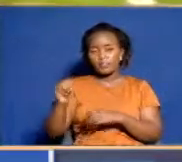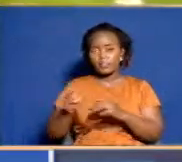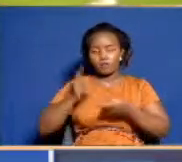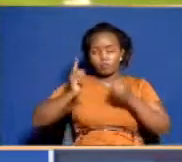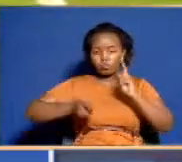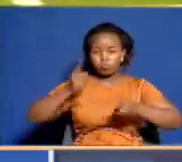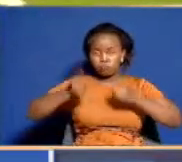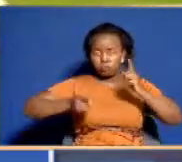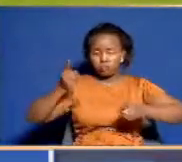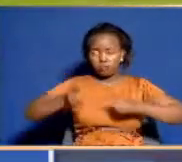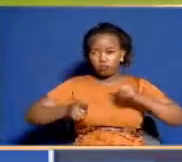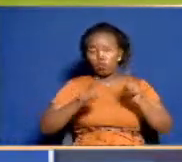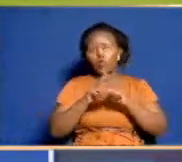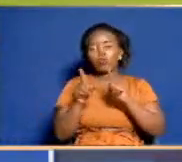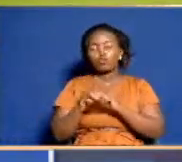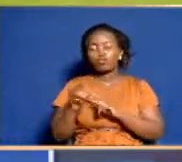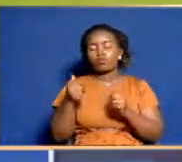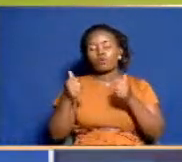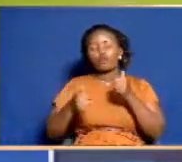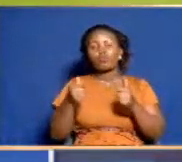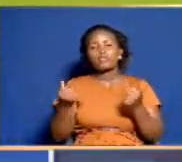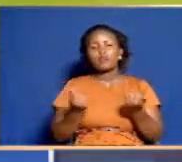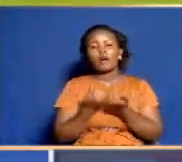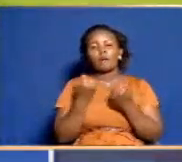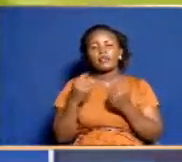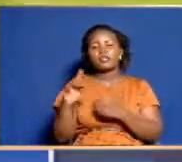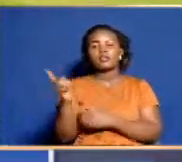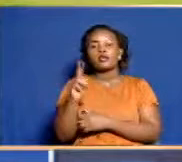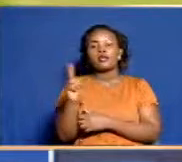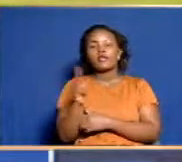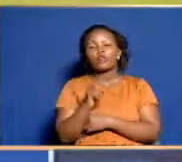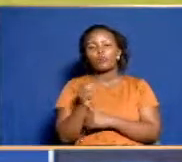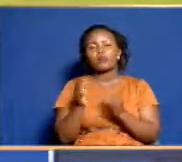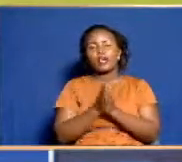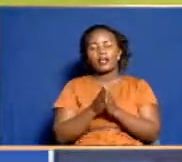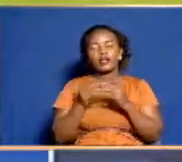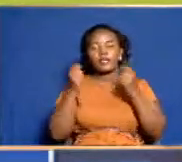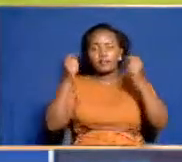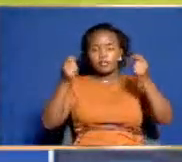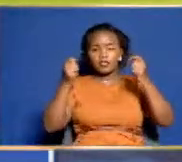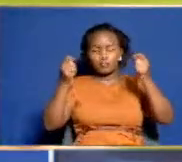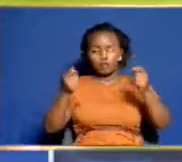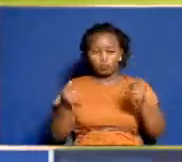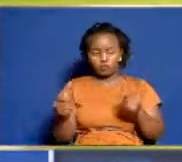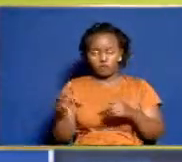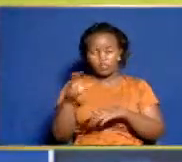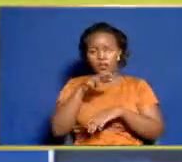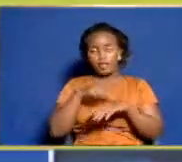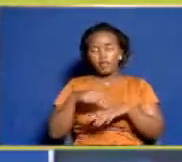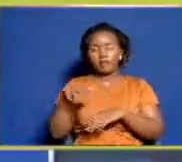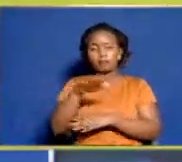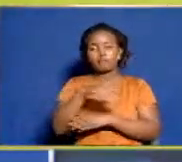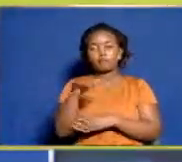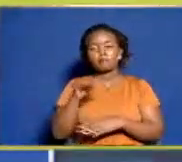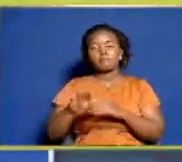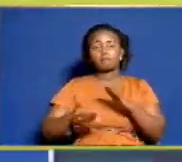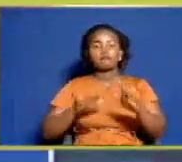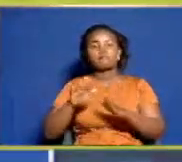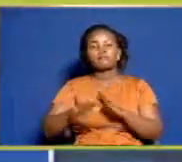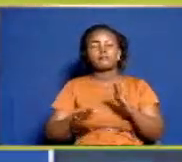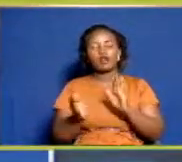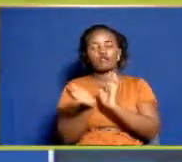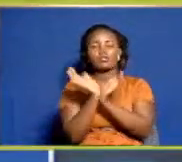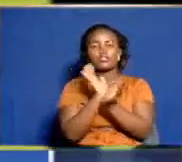Athletics Kenya conducted the Nairobi branch pre-trials for the World Under 20 Championship at Nyayo National Stadium. He was followed by